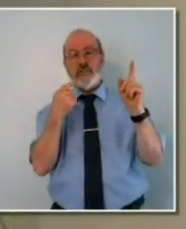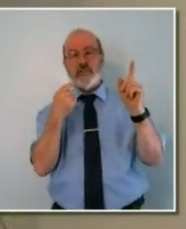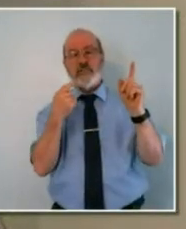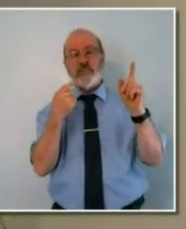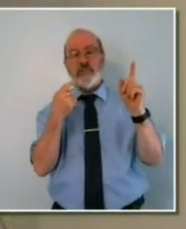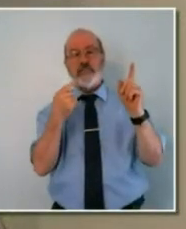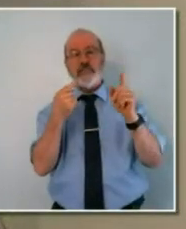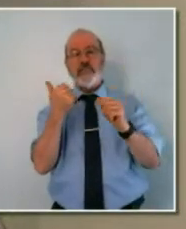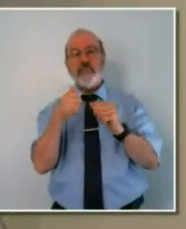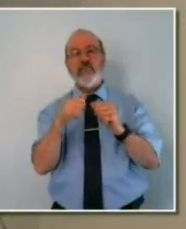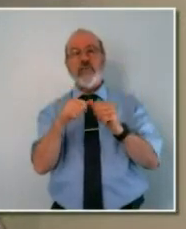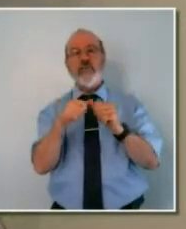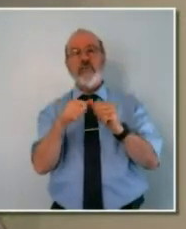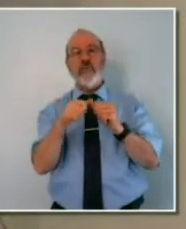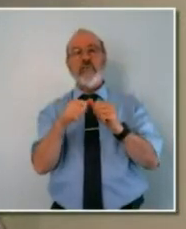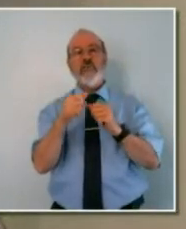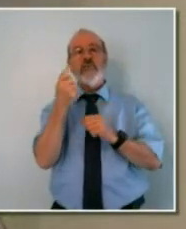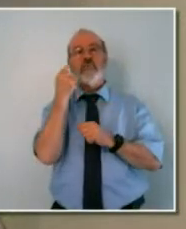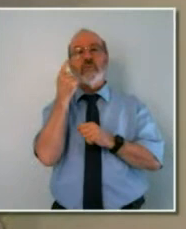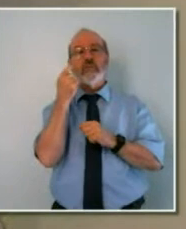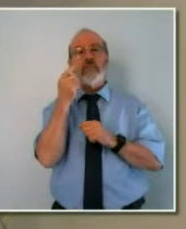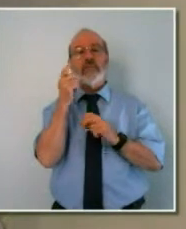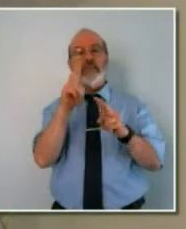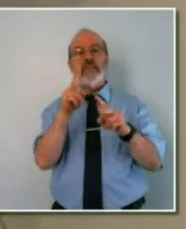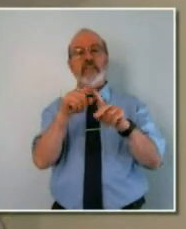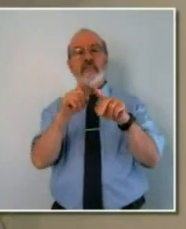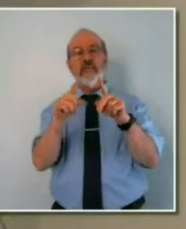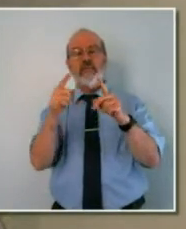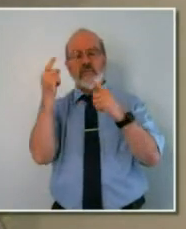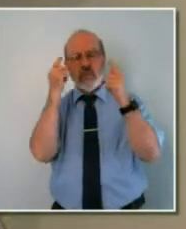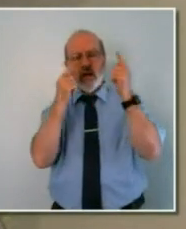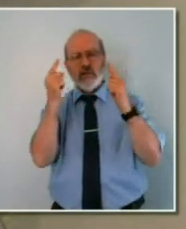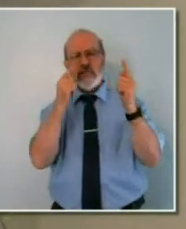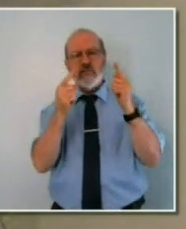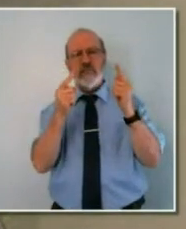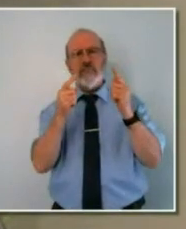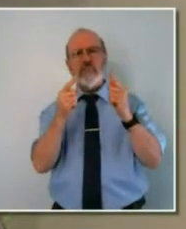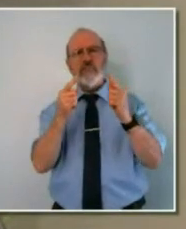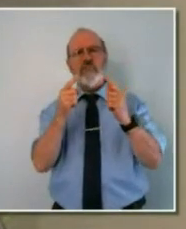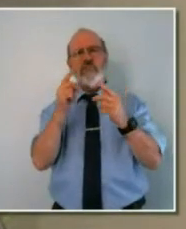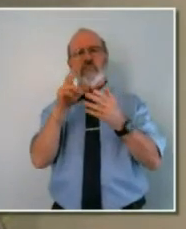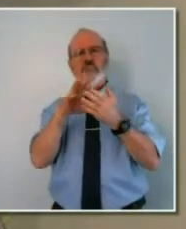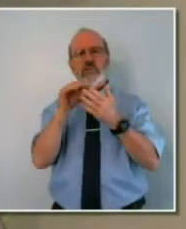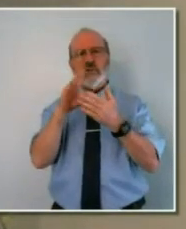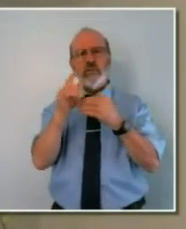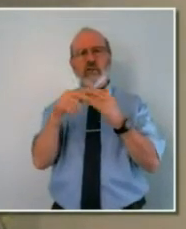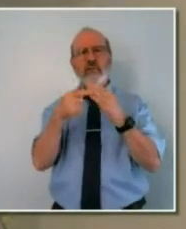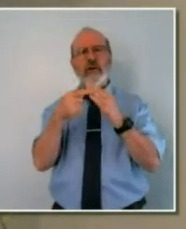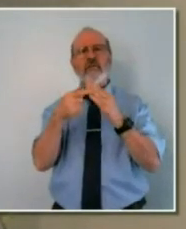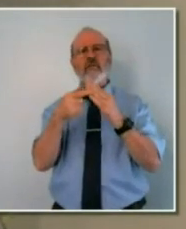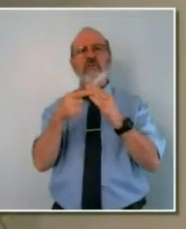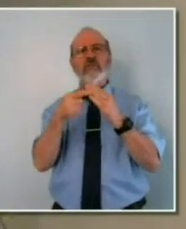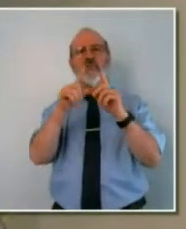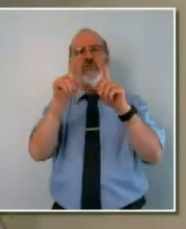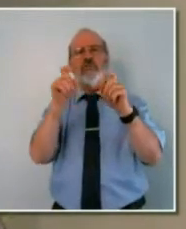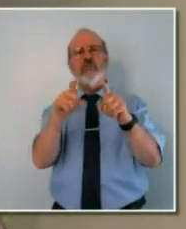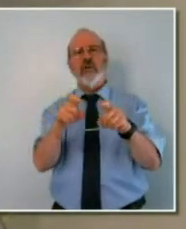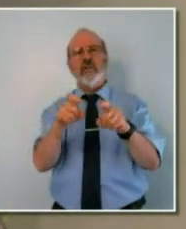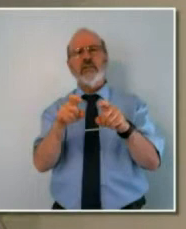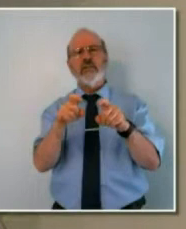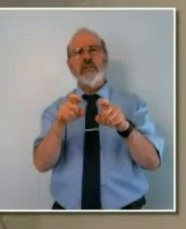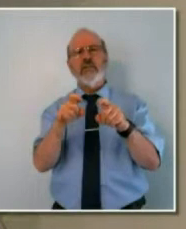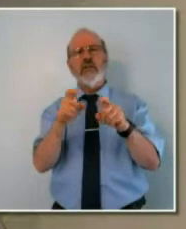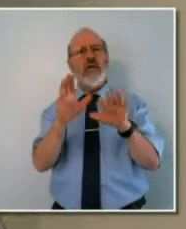remember that in the past few weeks, we've looked at several thoughts. We looked a few weeks ago at the idea of the question that's on everybody's mind,